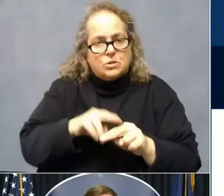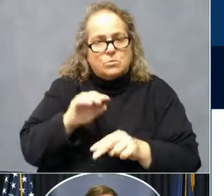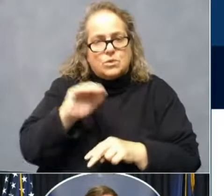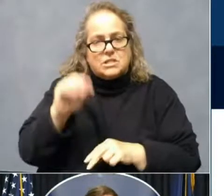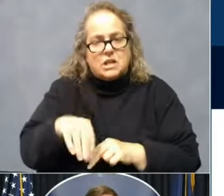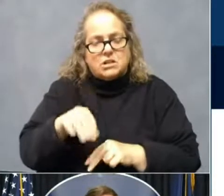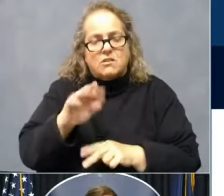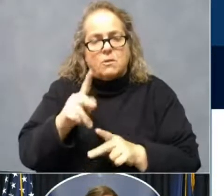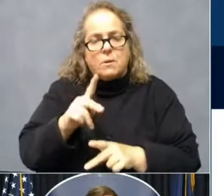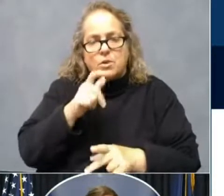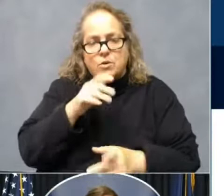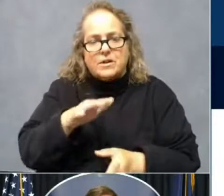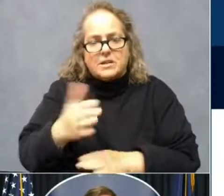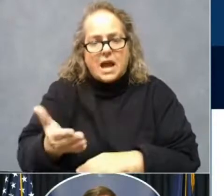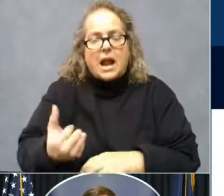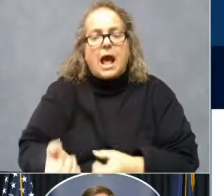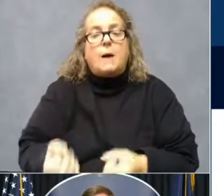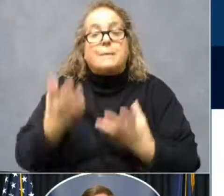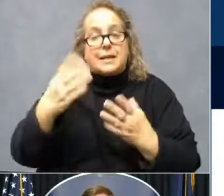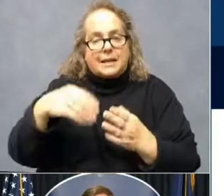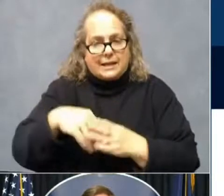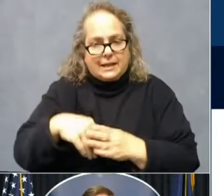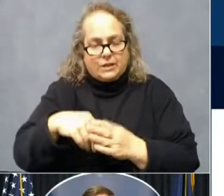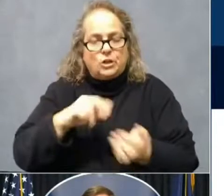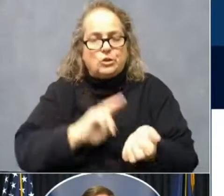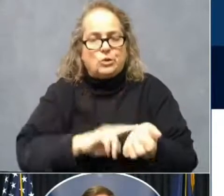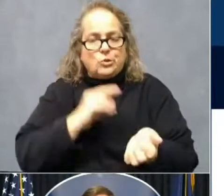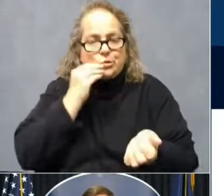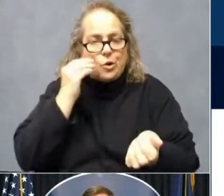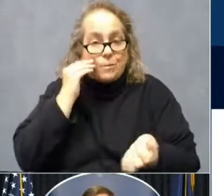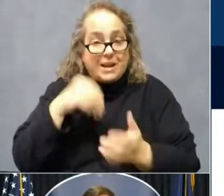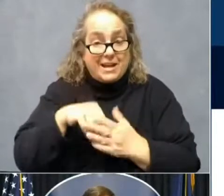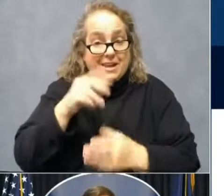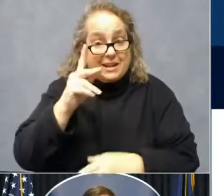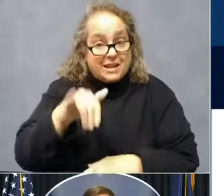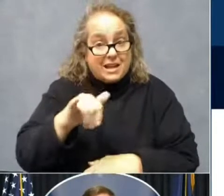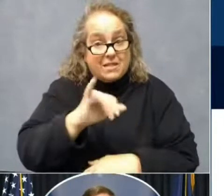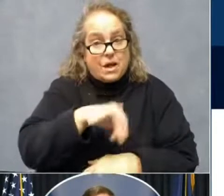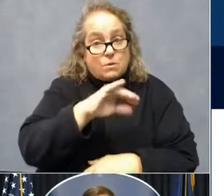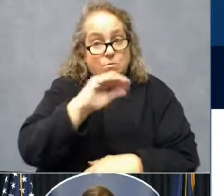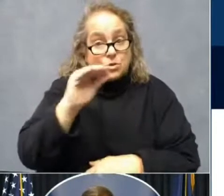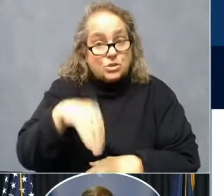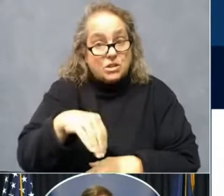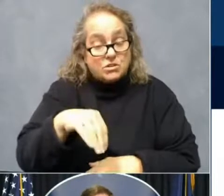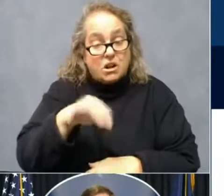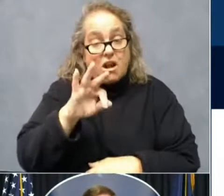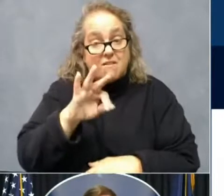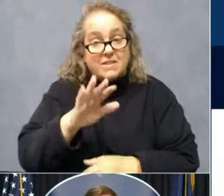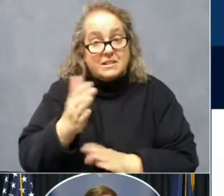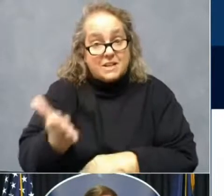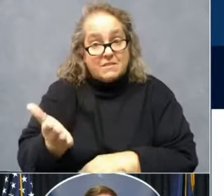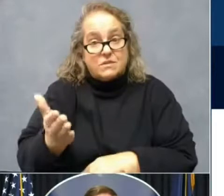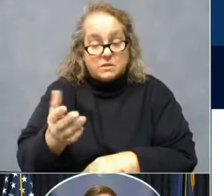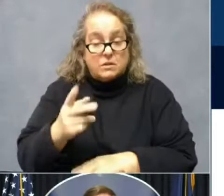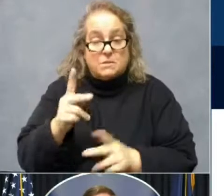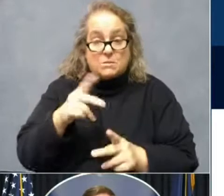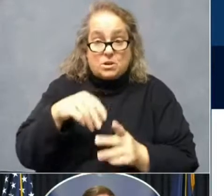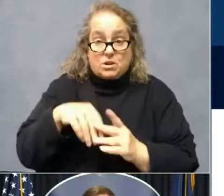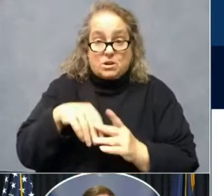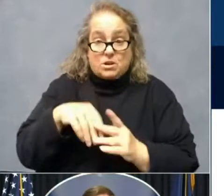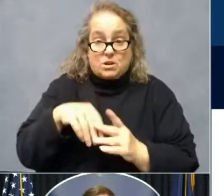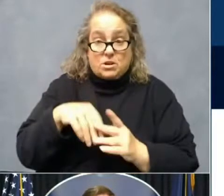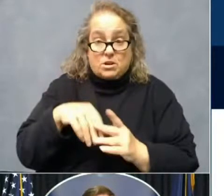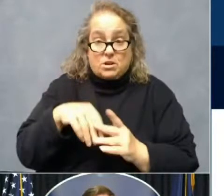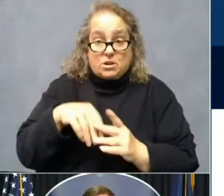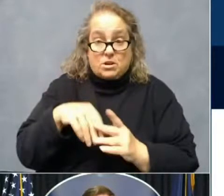in long-term care. But certainly in Kentucky, that percentage of our overall deaths, people in long-term care, is higher than